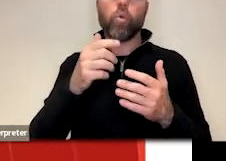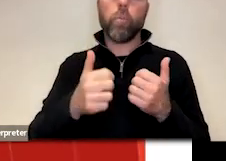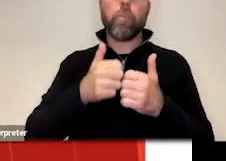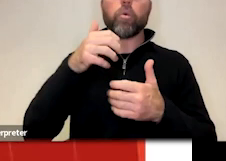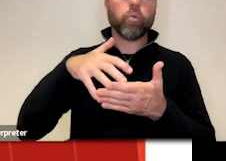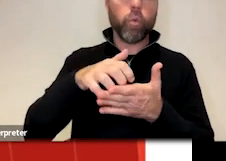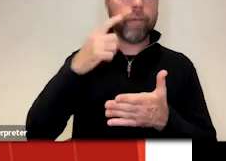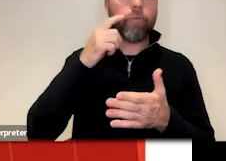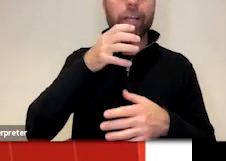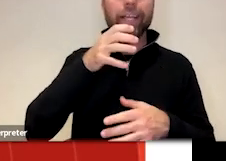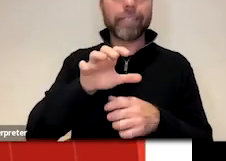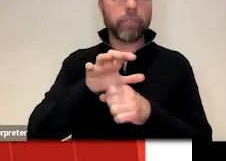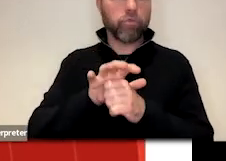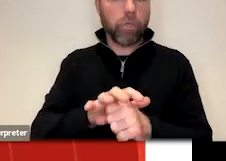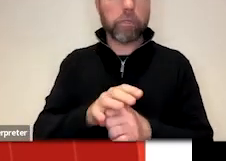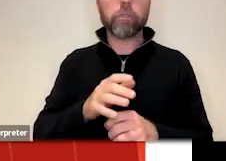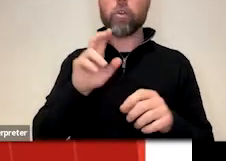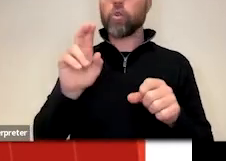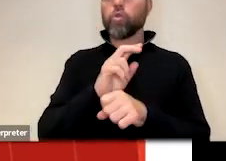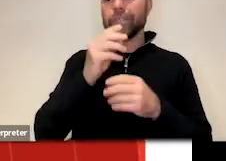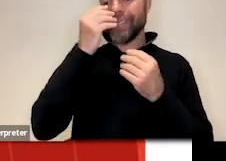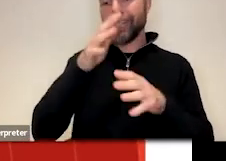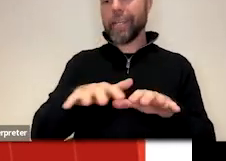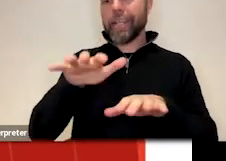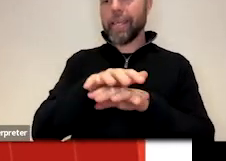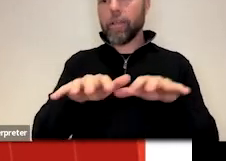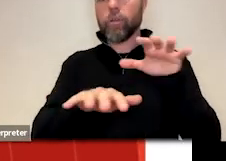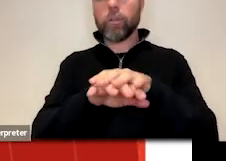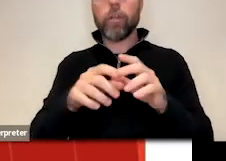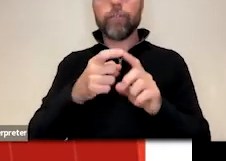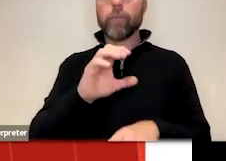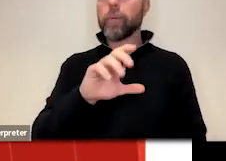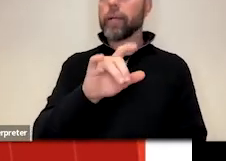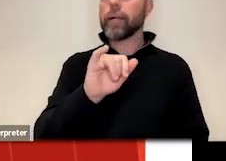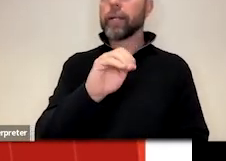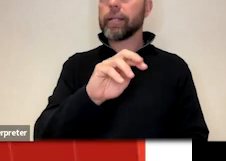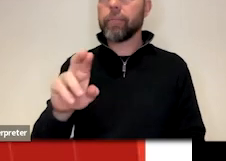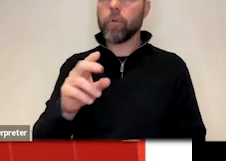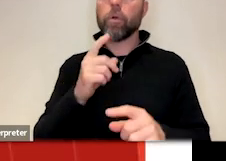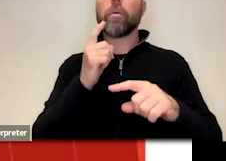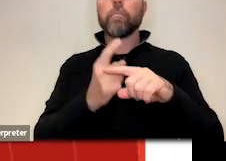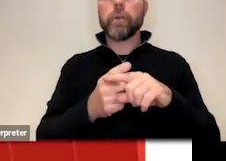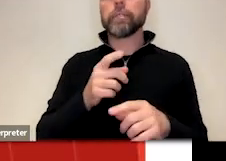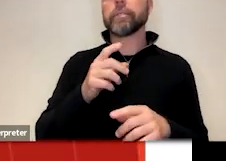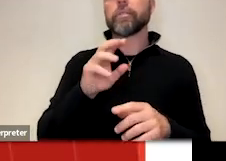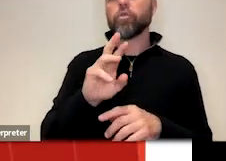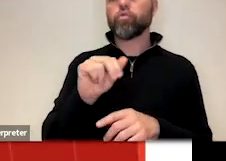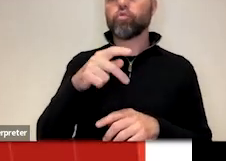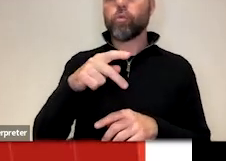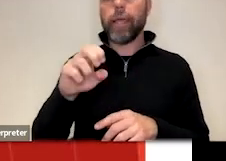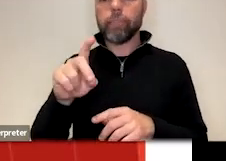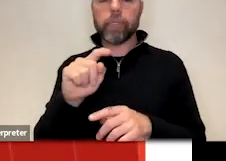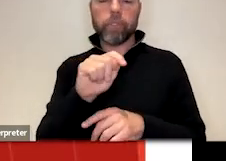stress. Using the data layers from the Climate Risk and Resilience Portal, as well as the wrapped tool that